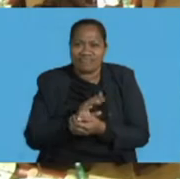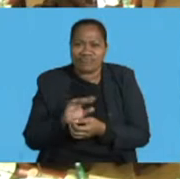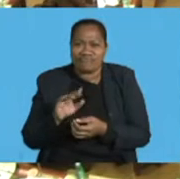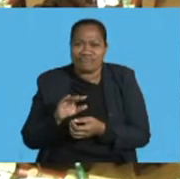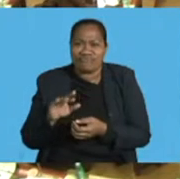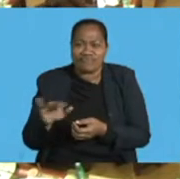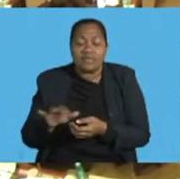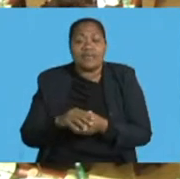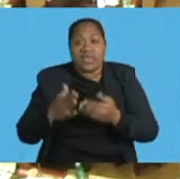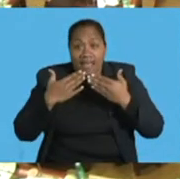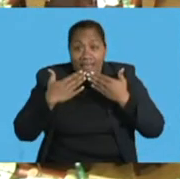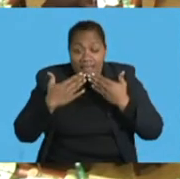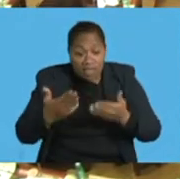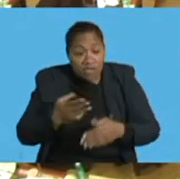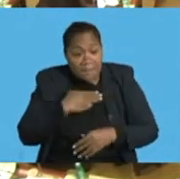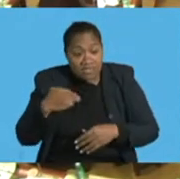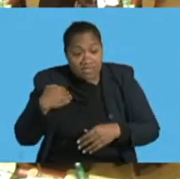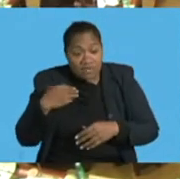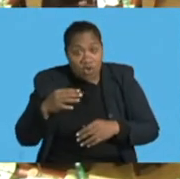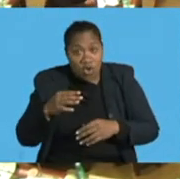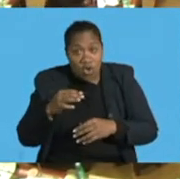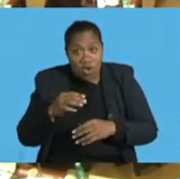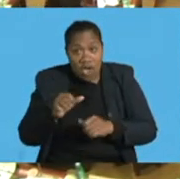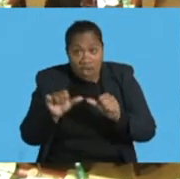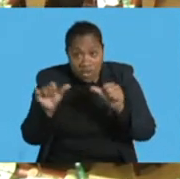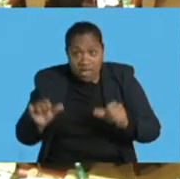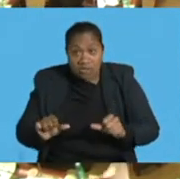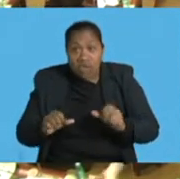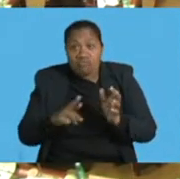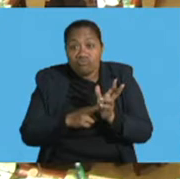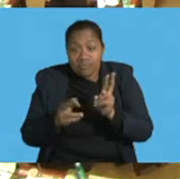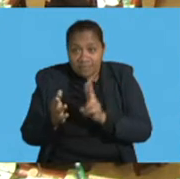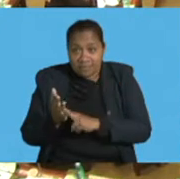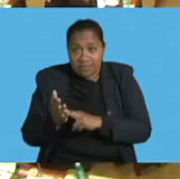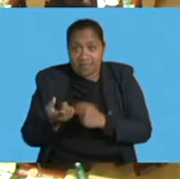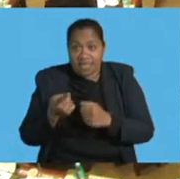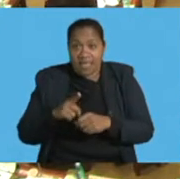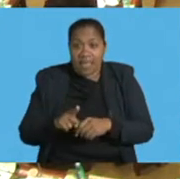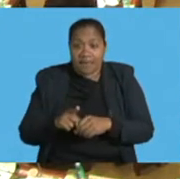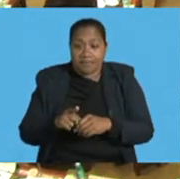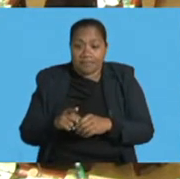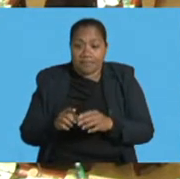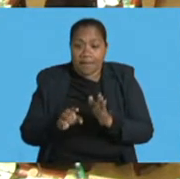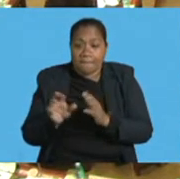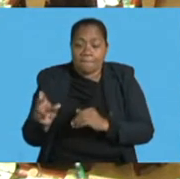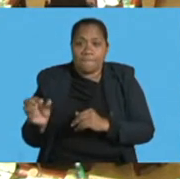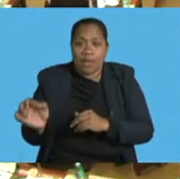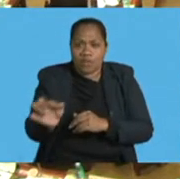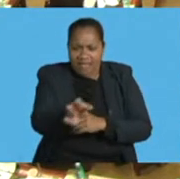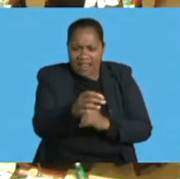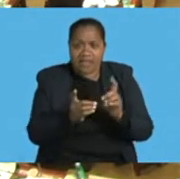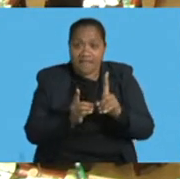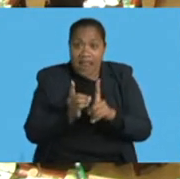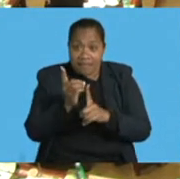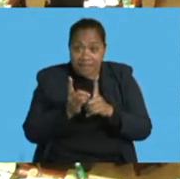Honorable Minister for Agriculture, Rural and Maritime Development, Waterways, Environment, the Honorable Mahendra Reddy.